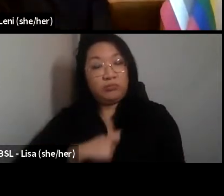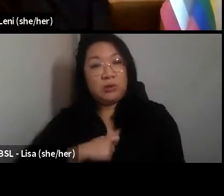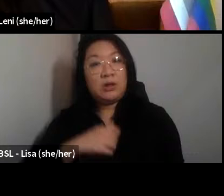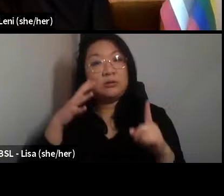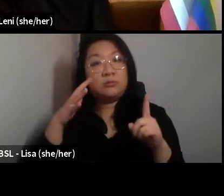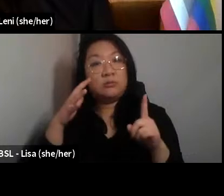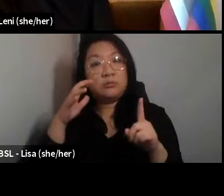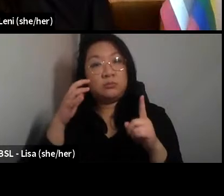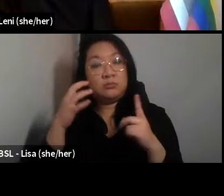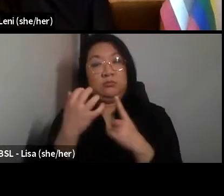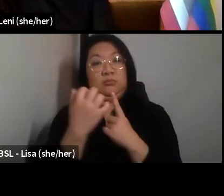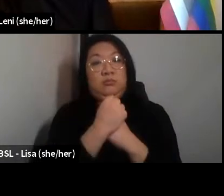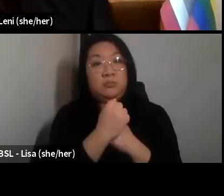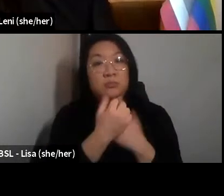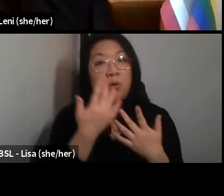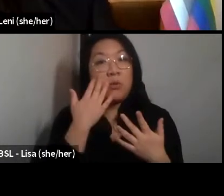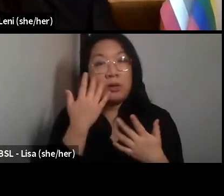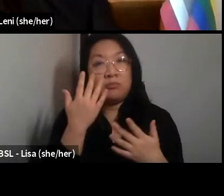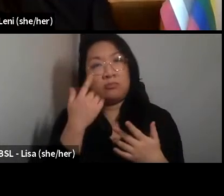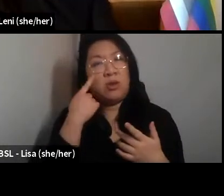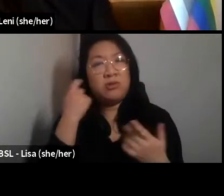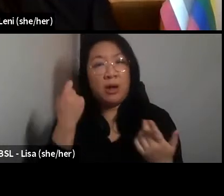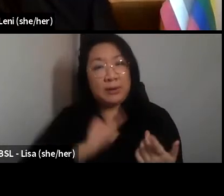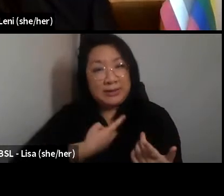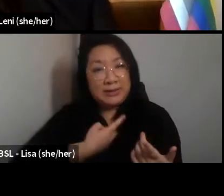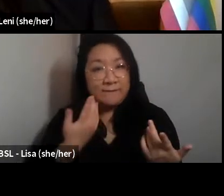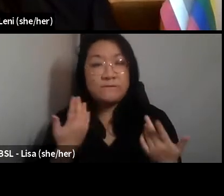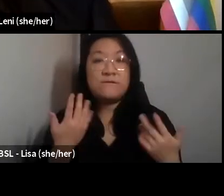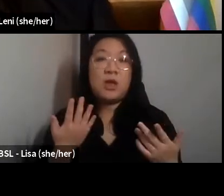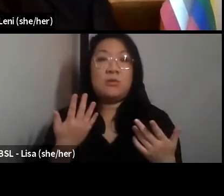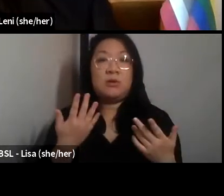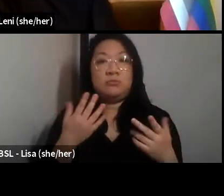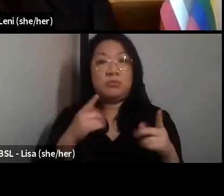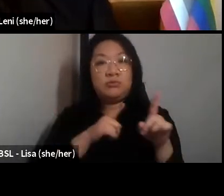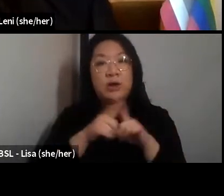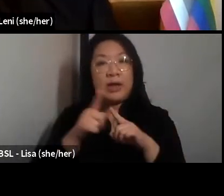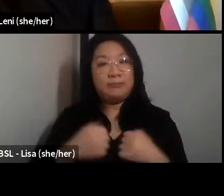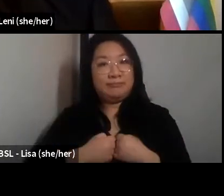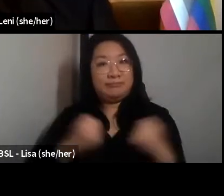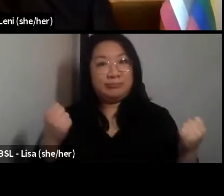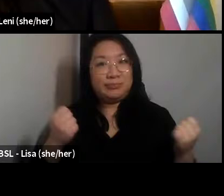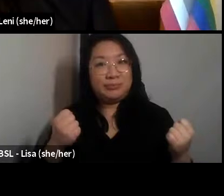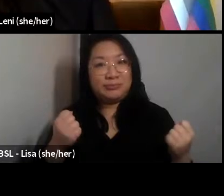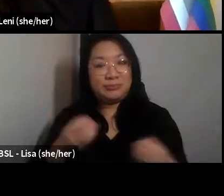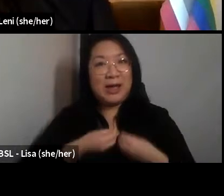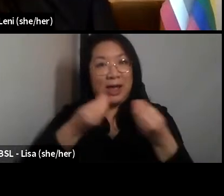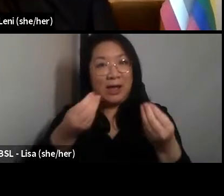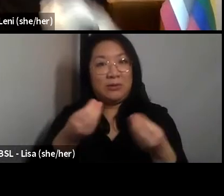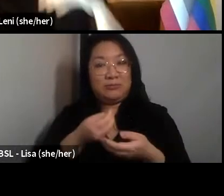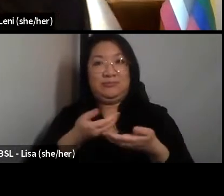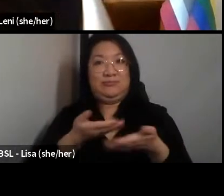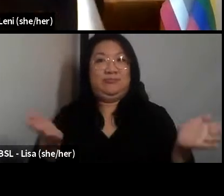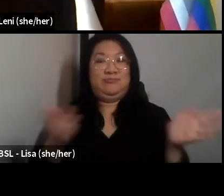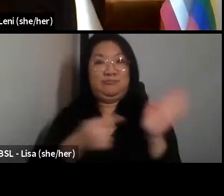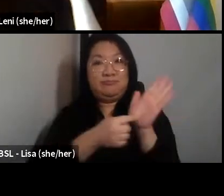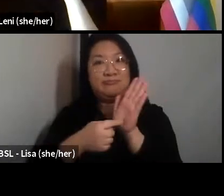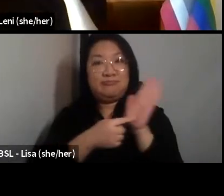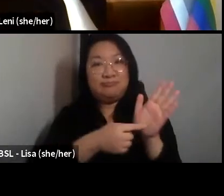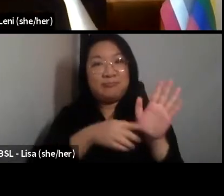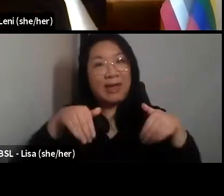at quite a young age, and I've always been at least attempting to come out as it. Whether people believe me or not was another story.